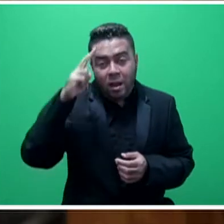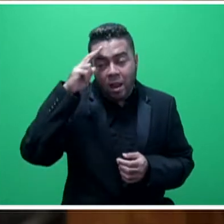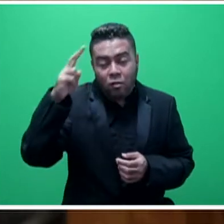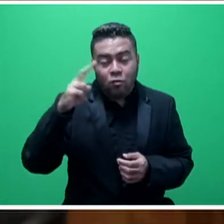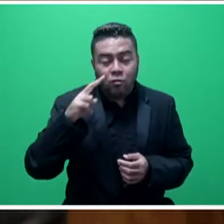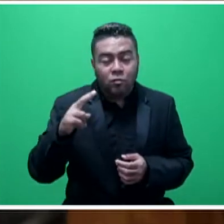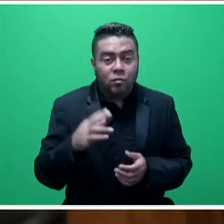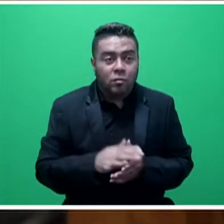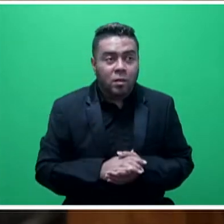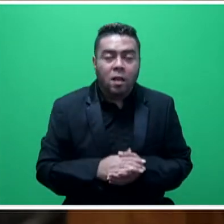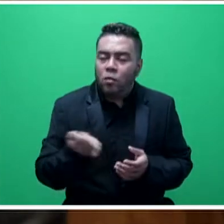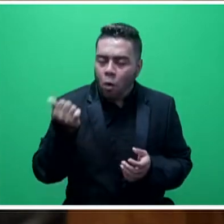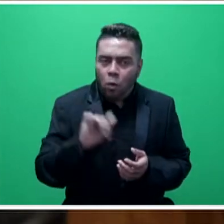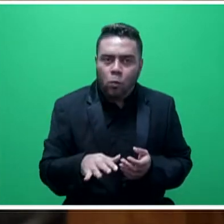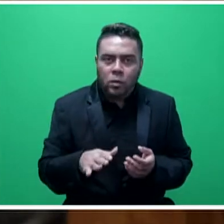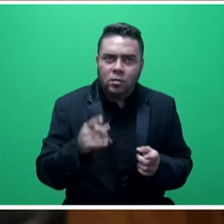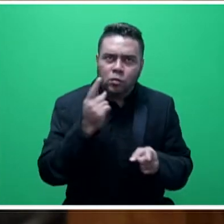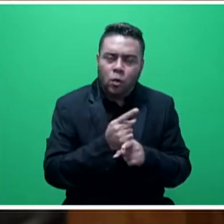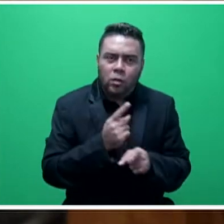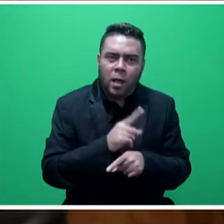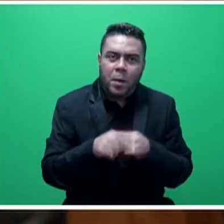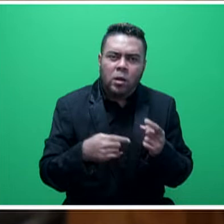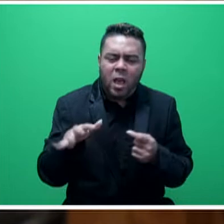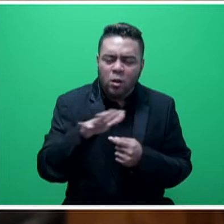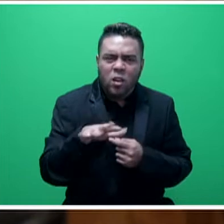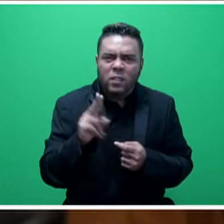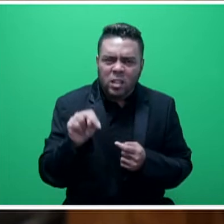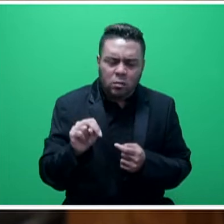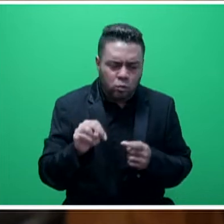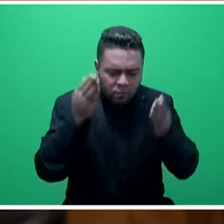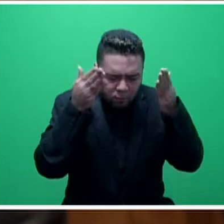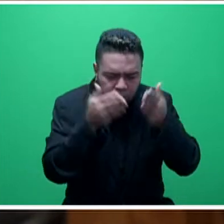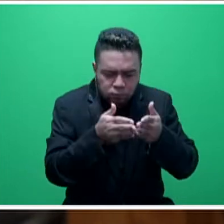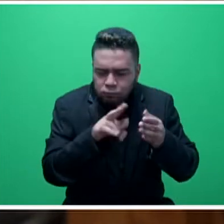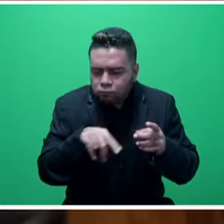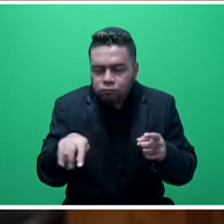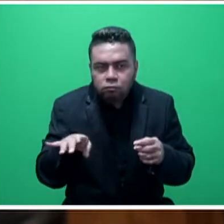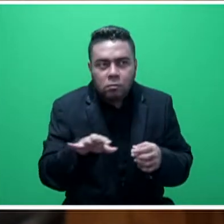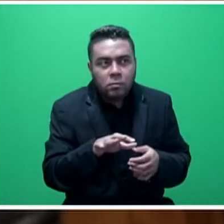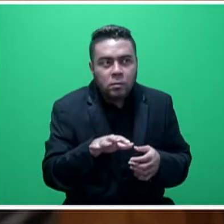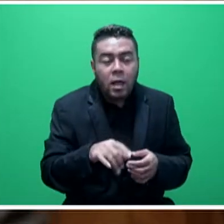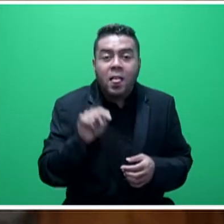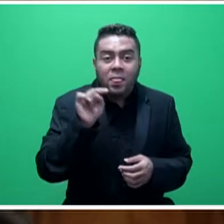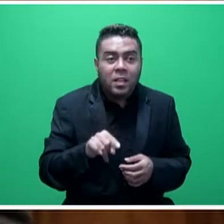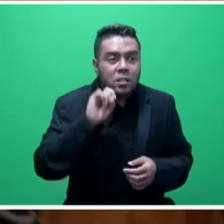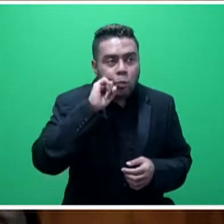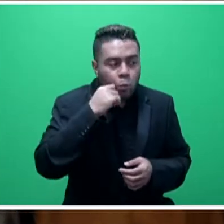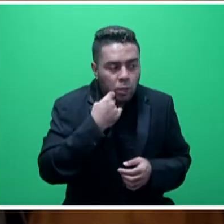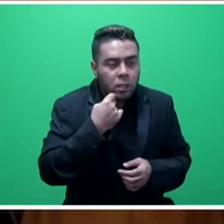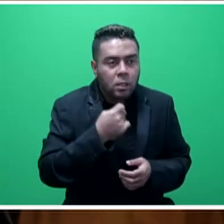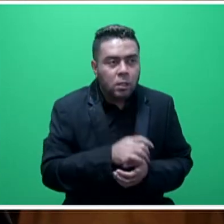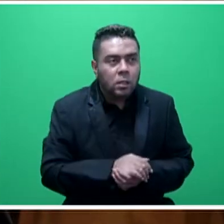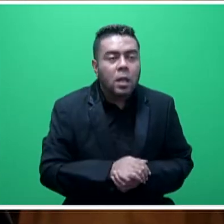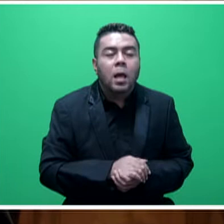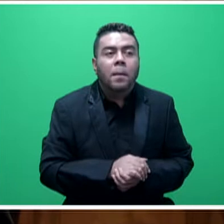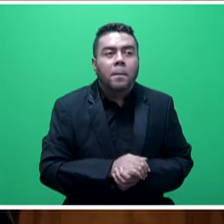has always addressed areas of need for Fiji, and of course this will continue. Mr. Speaker said these will of course be